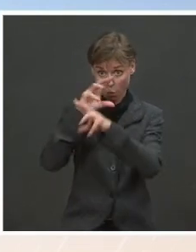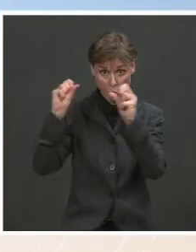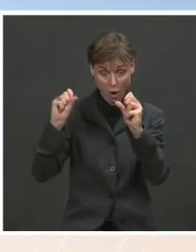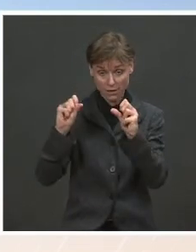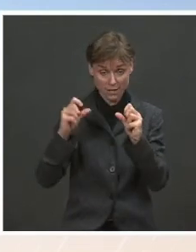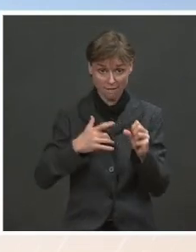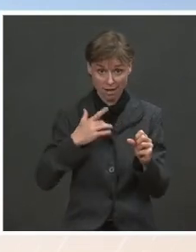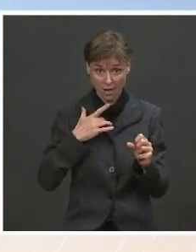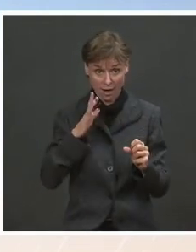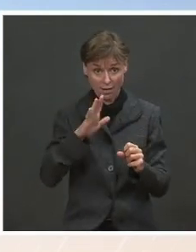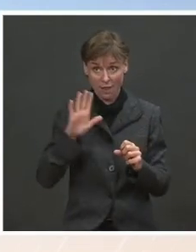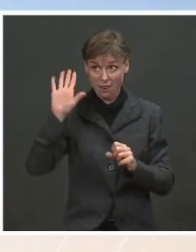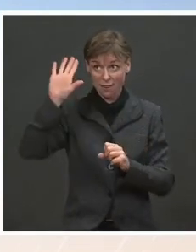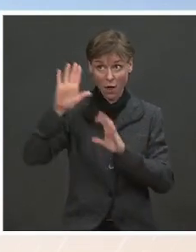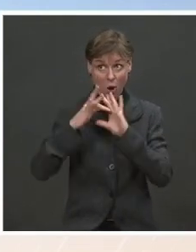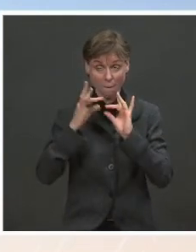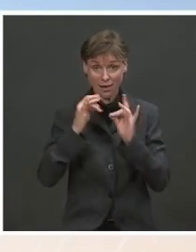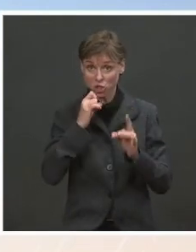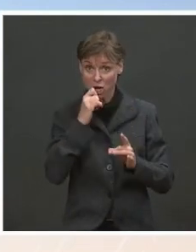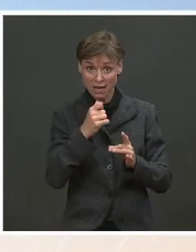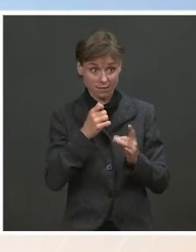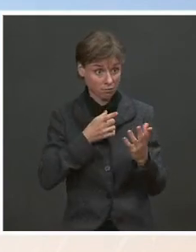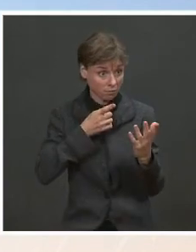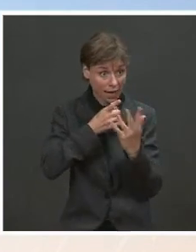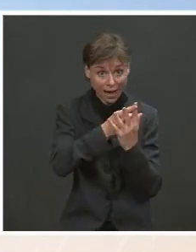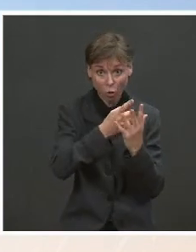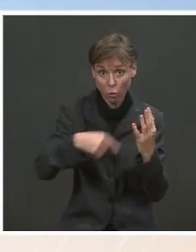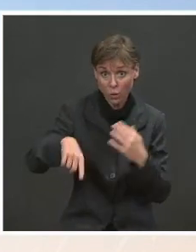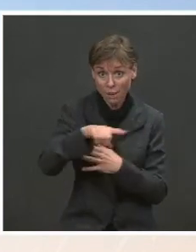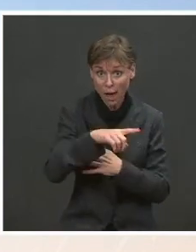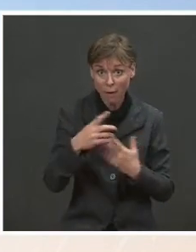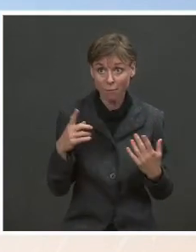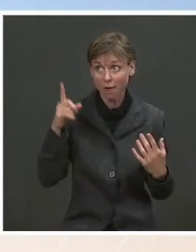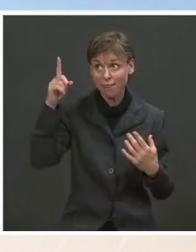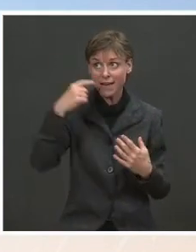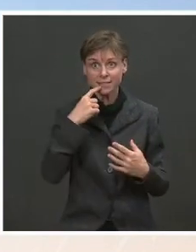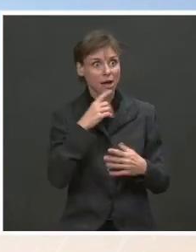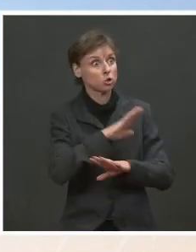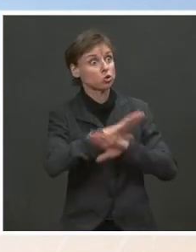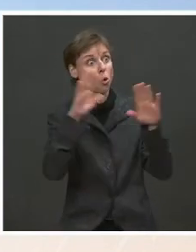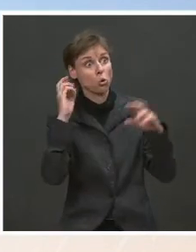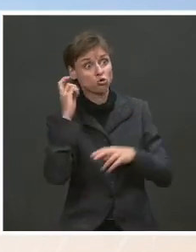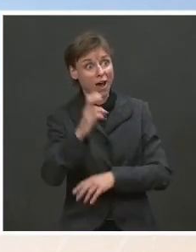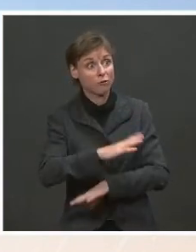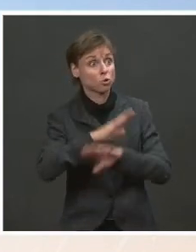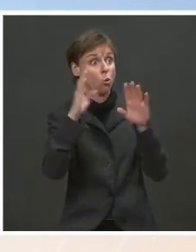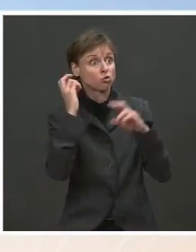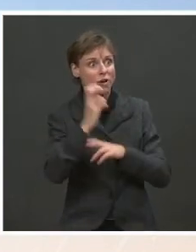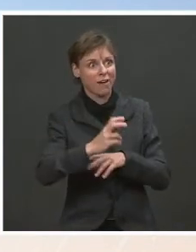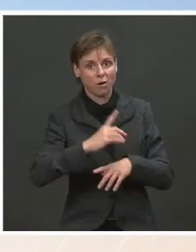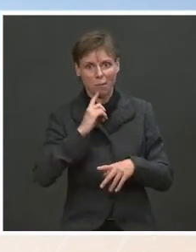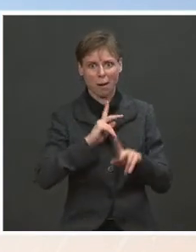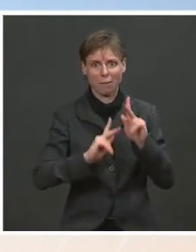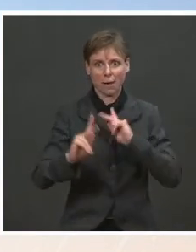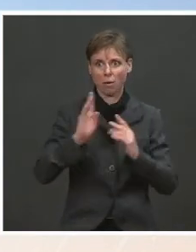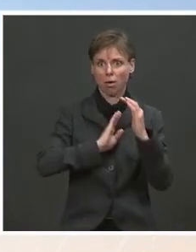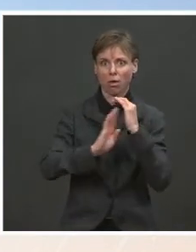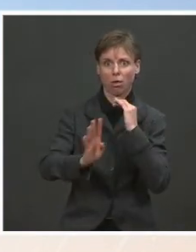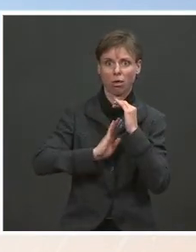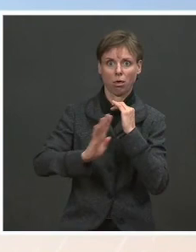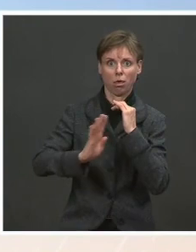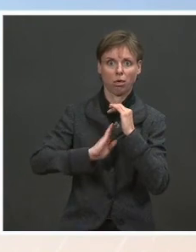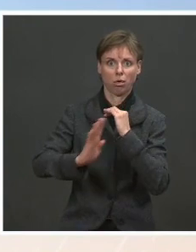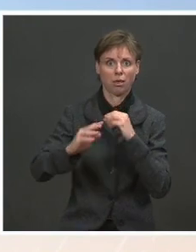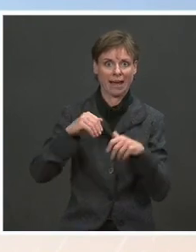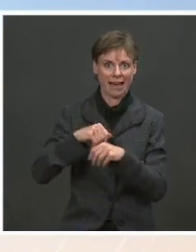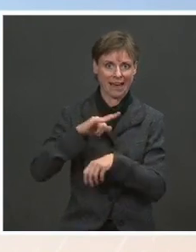people? They're telling people, don't travel, don't travel, don't travel, and people are plowing through the airports. Well, we certainly have to reiterate, and our